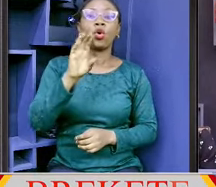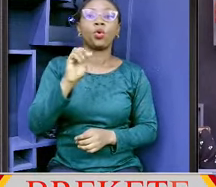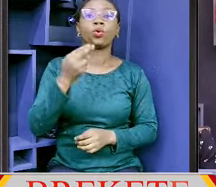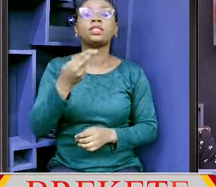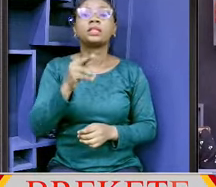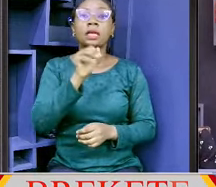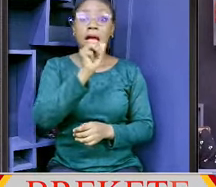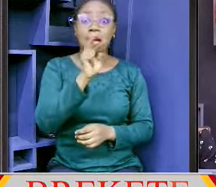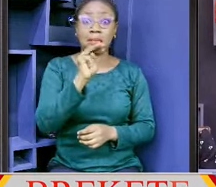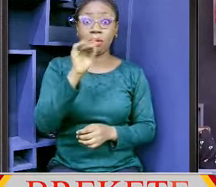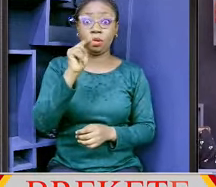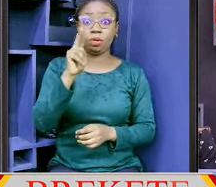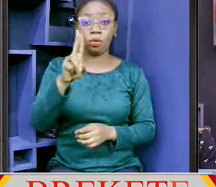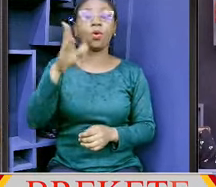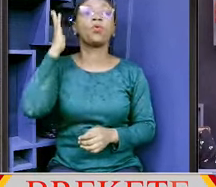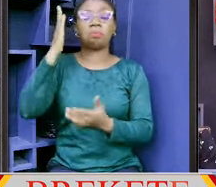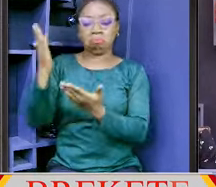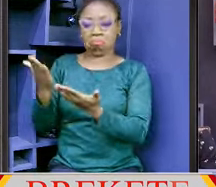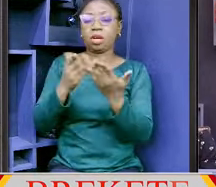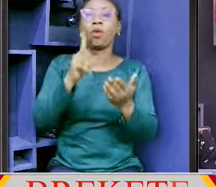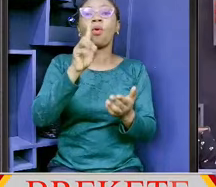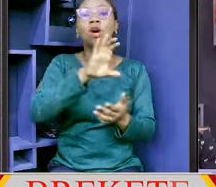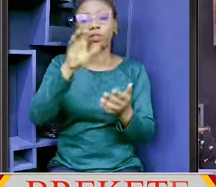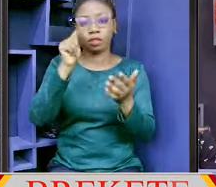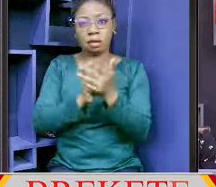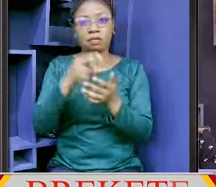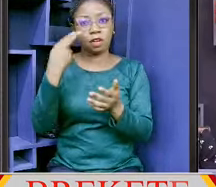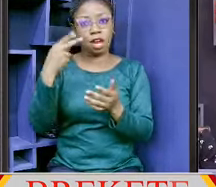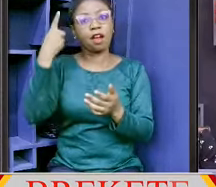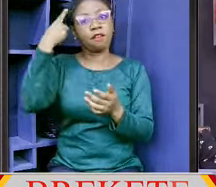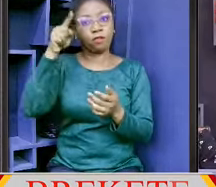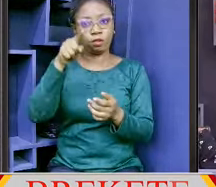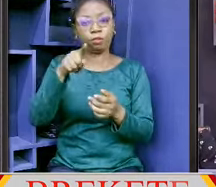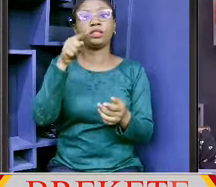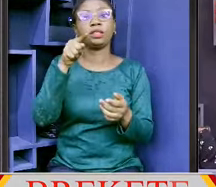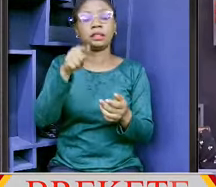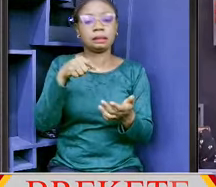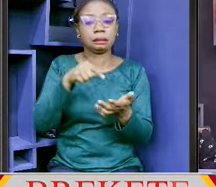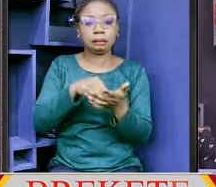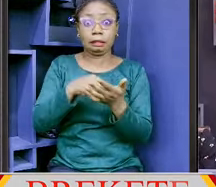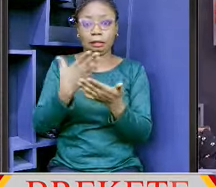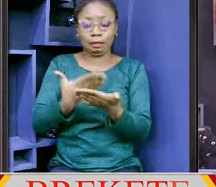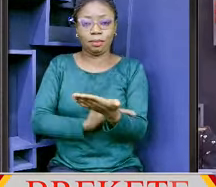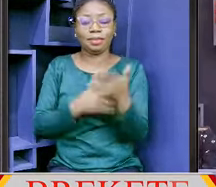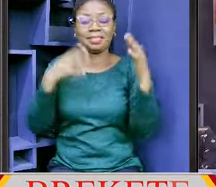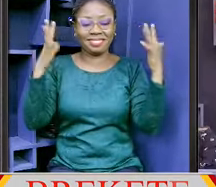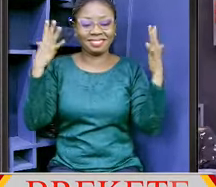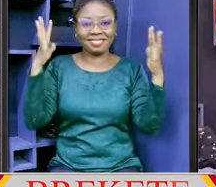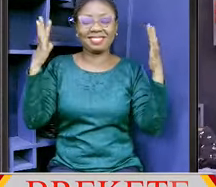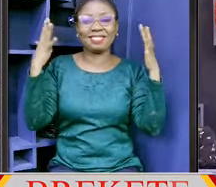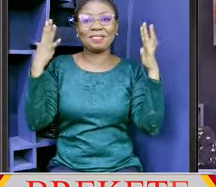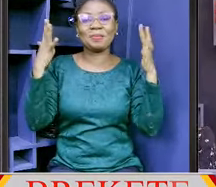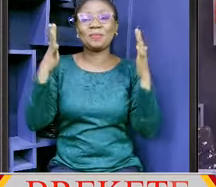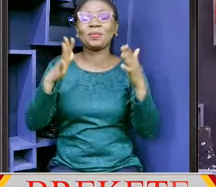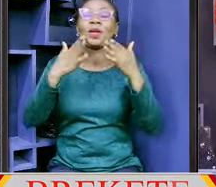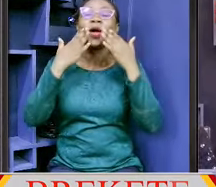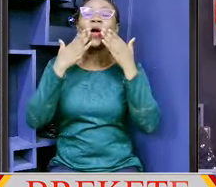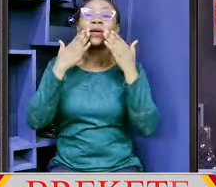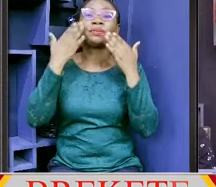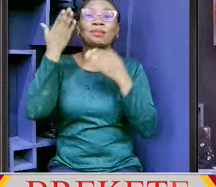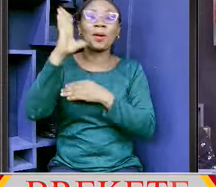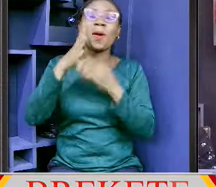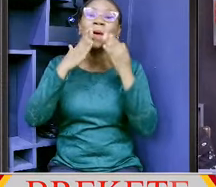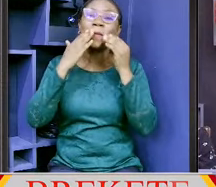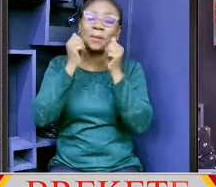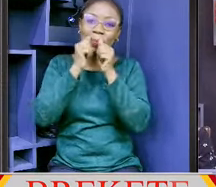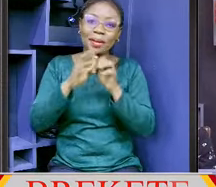for you this morning. Hey! Thank you, sir. Thank you, sir. Thank you, sir. God bless you, sir. God bless you, sir. God bless you,